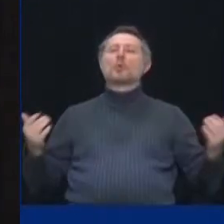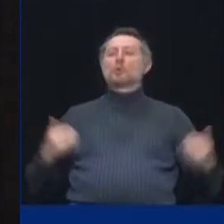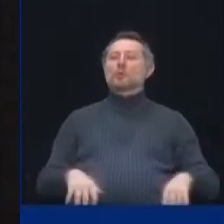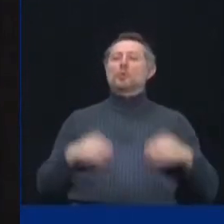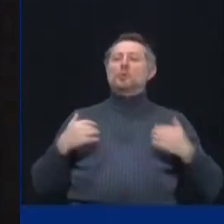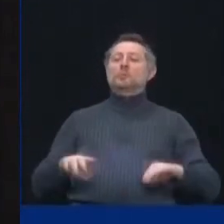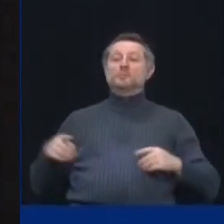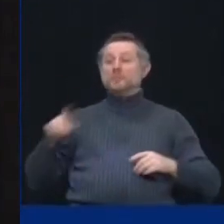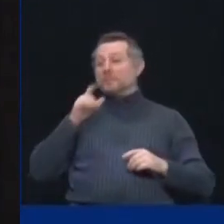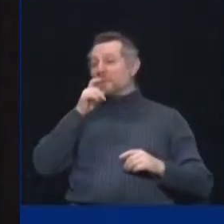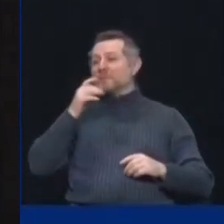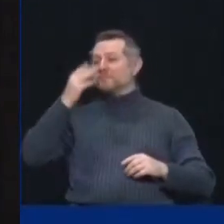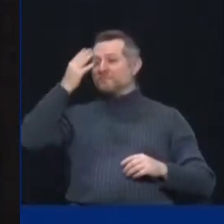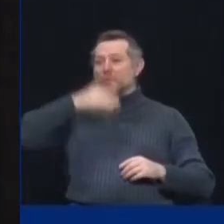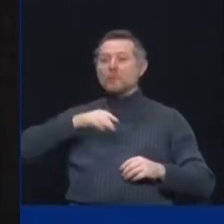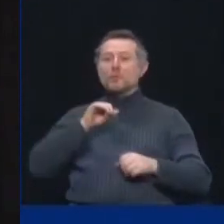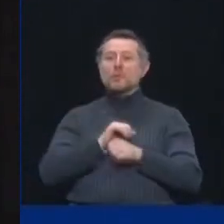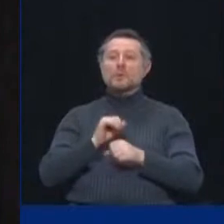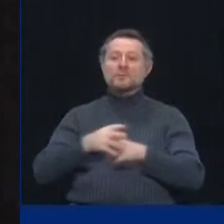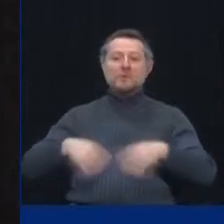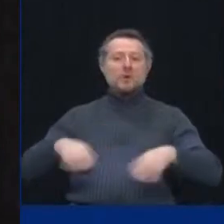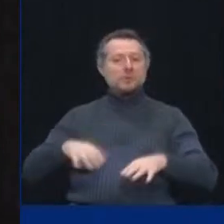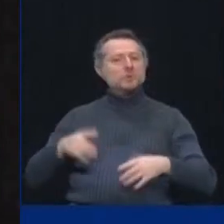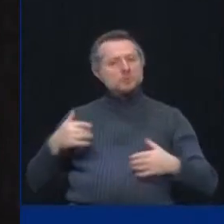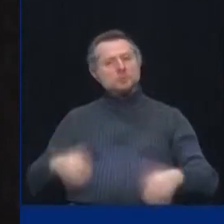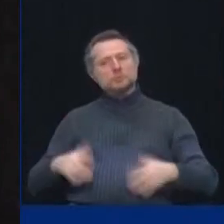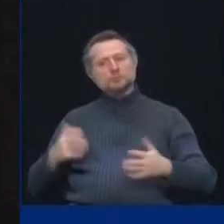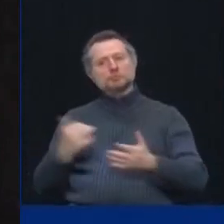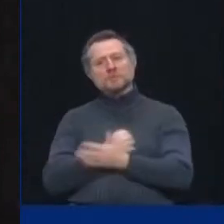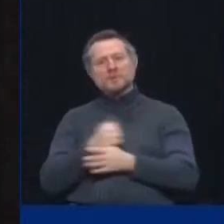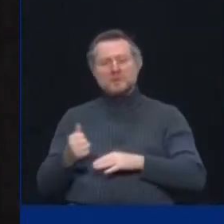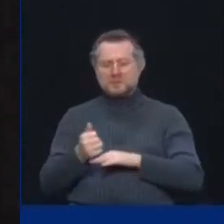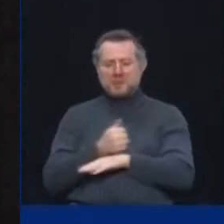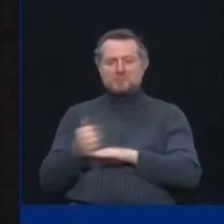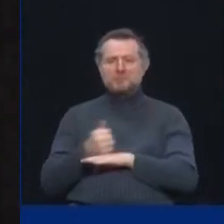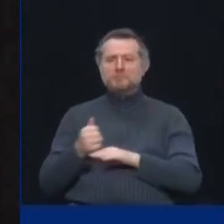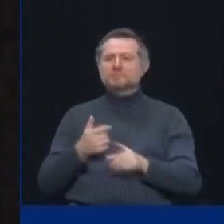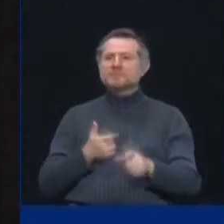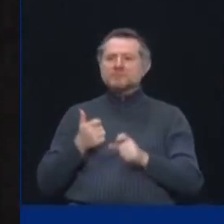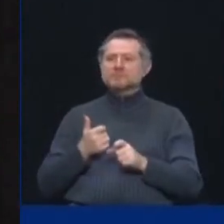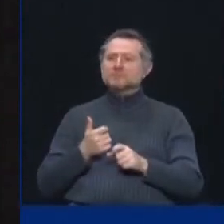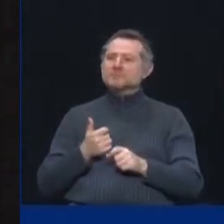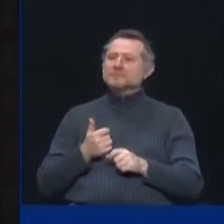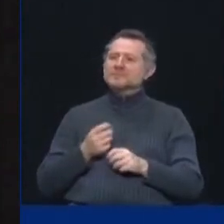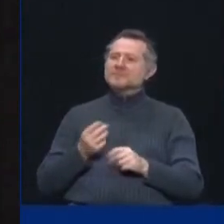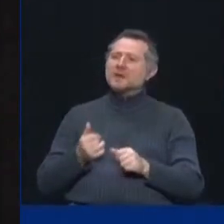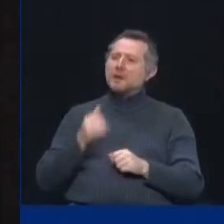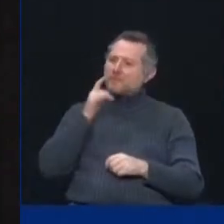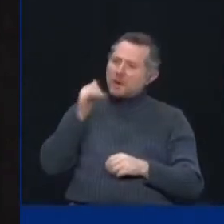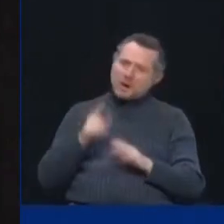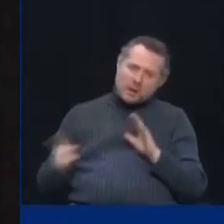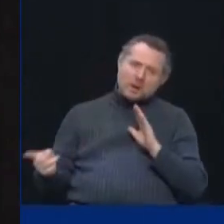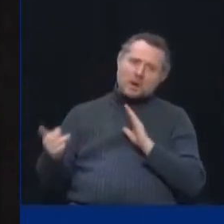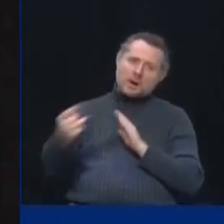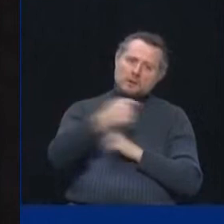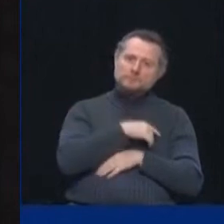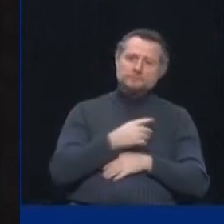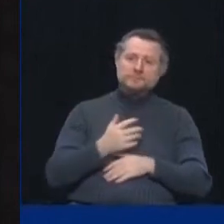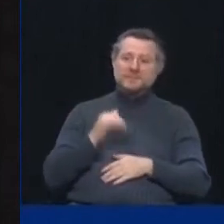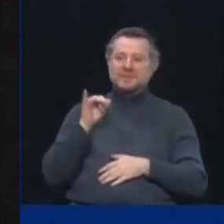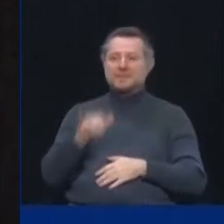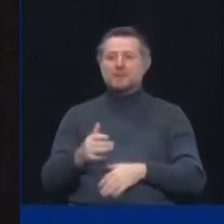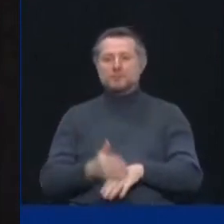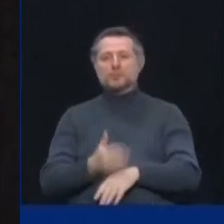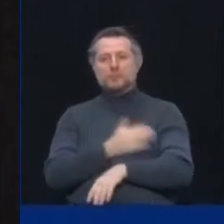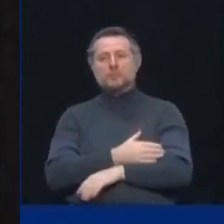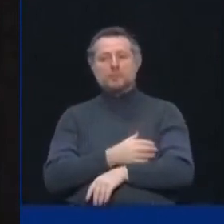work with transportation alternatives in a quicker way. Yes, that would be a quality of life for them, but